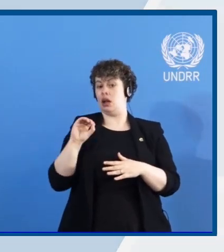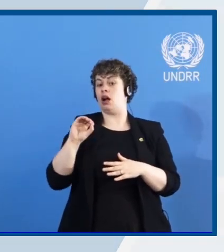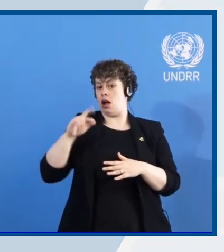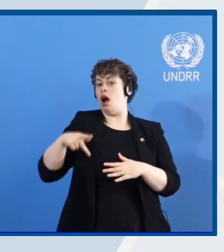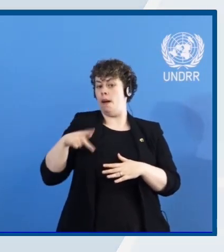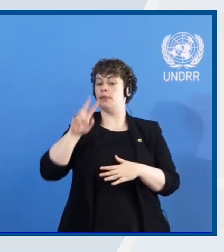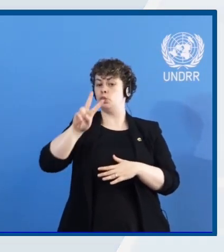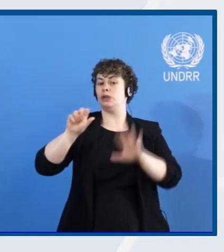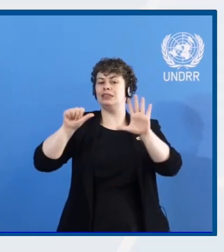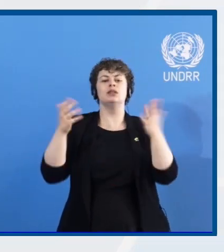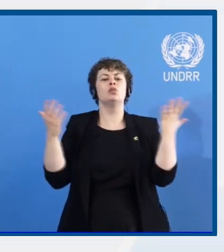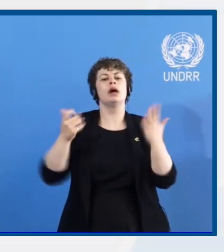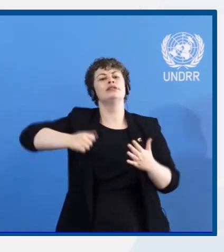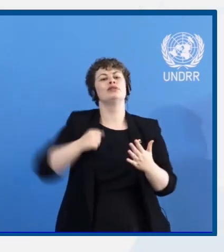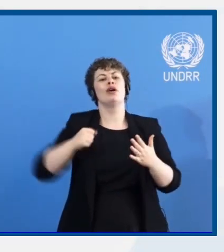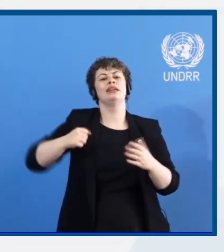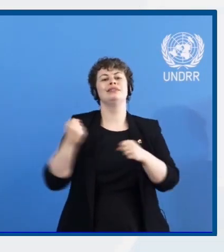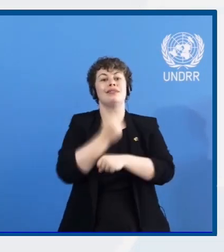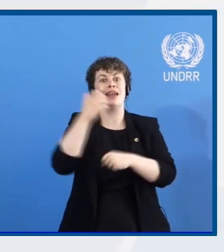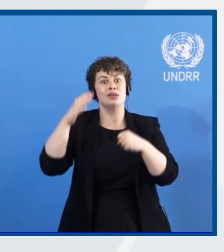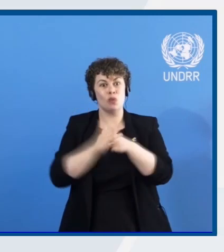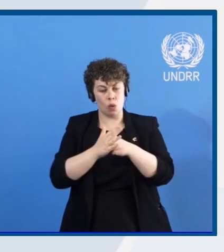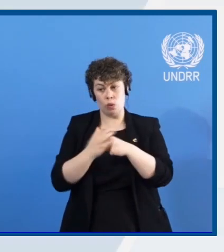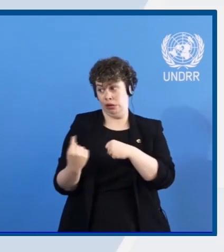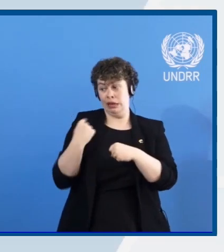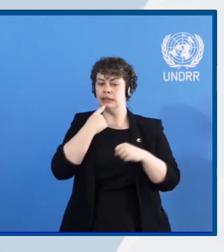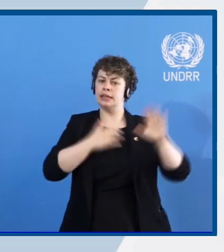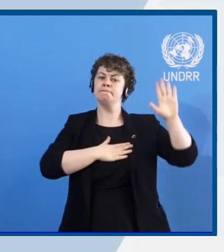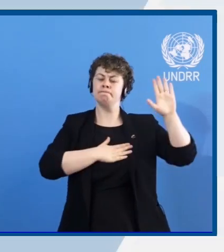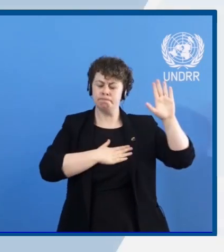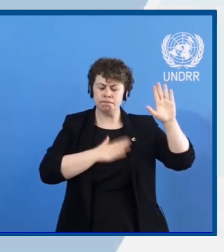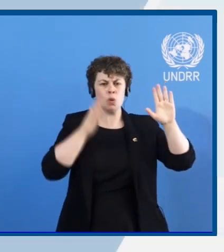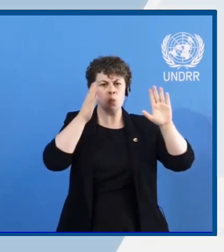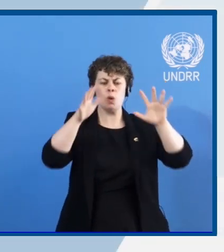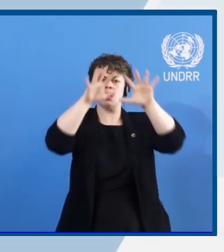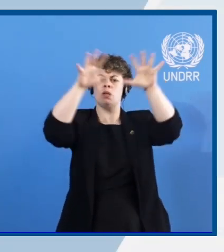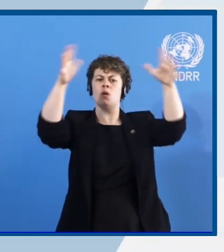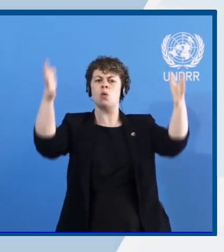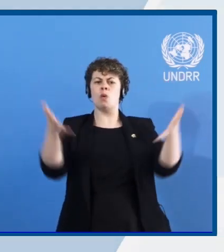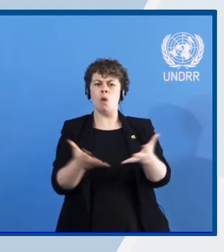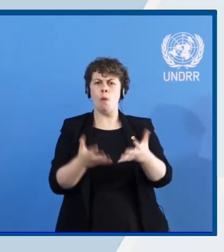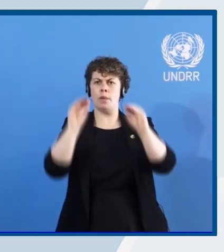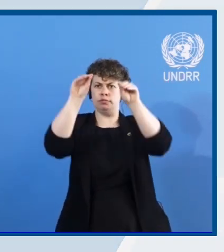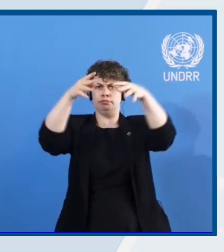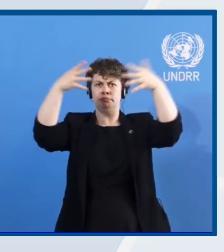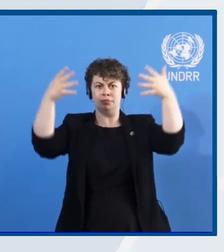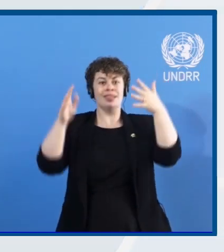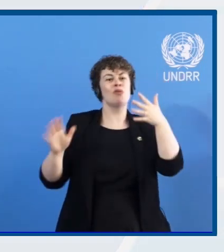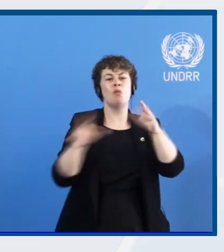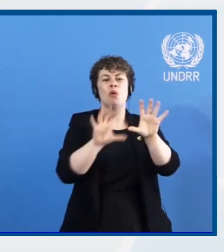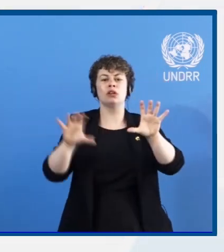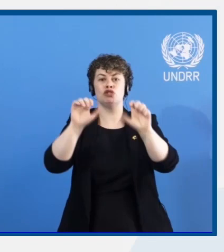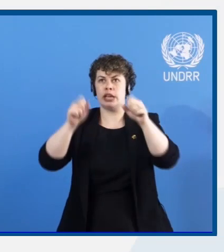the member states, the constituencies, will work on a global goal for adaptation. And all